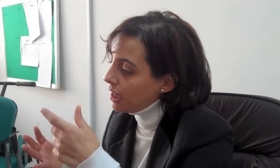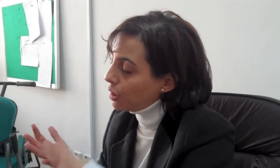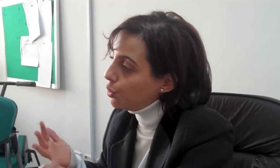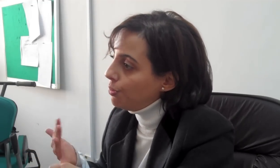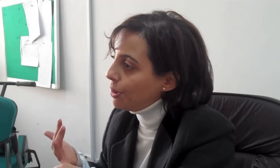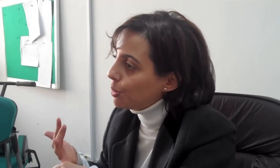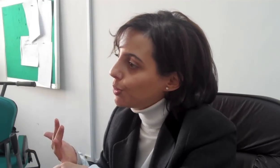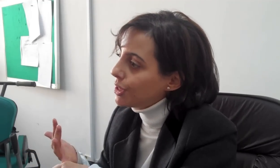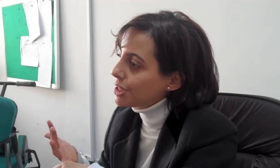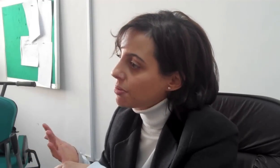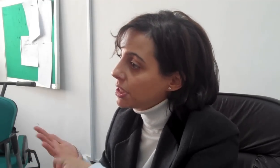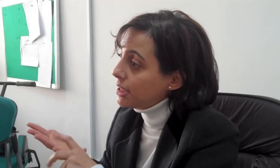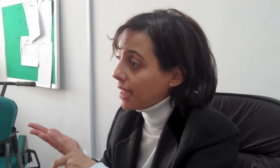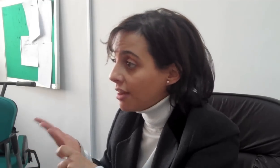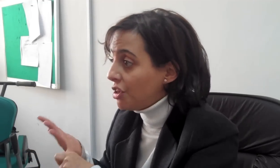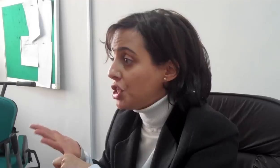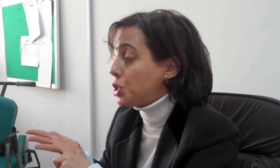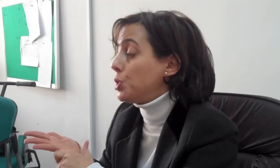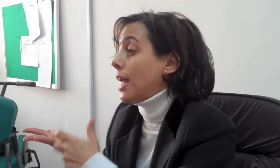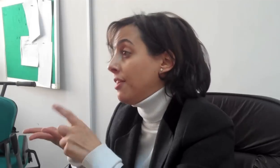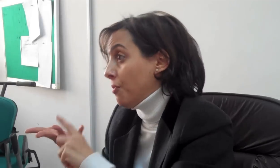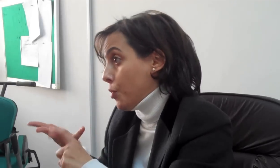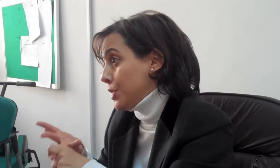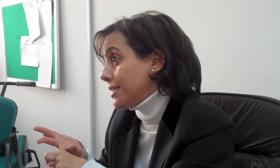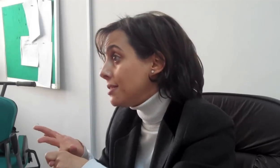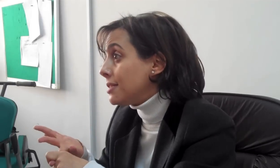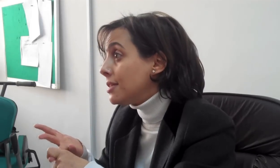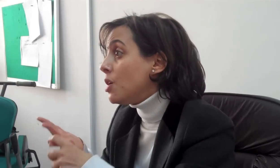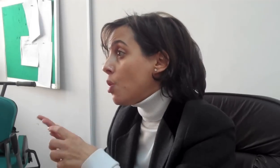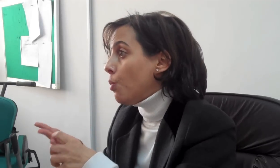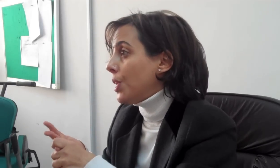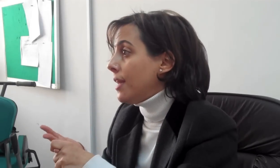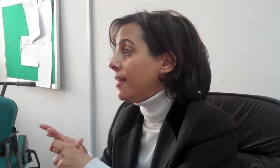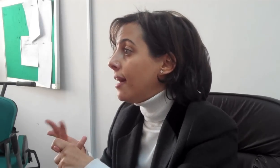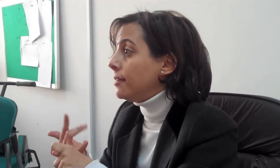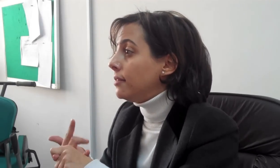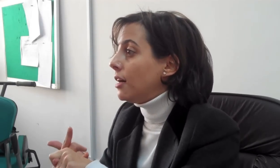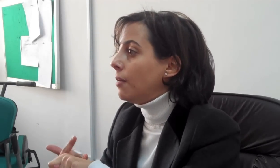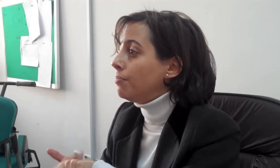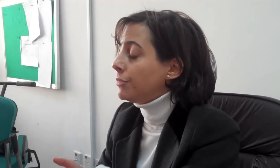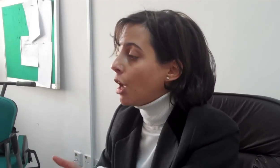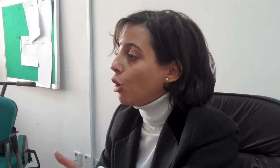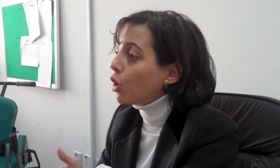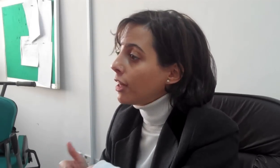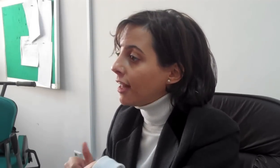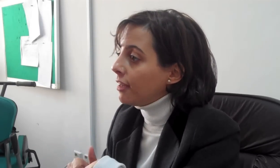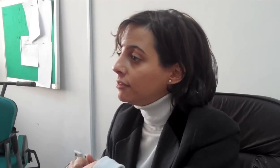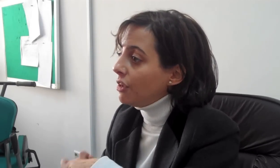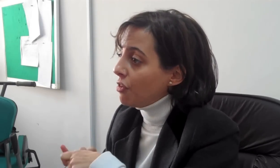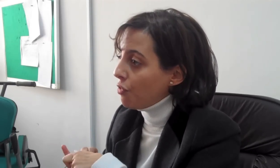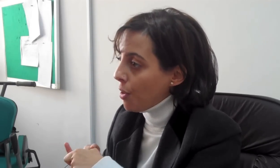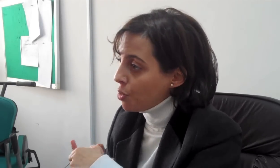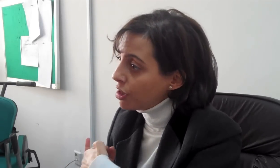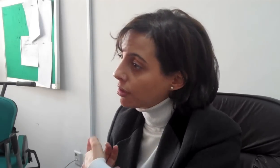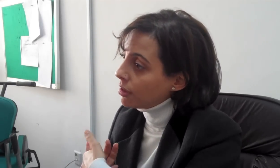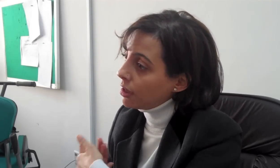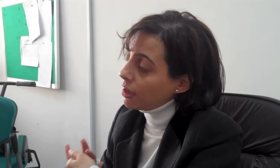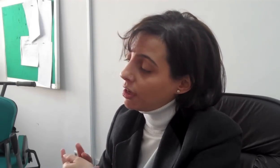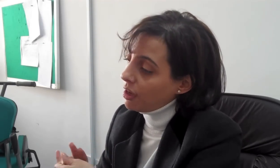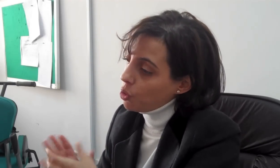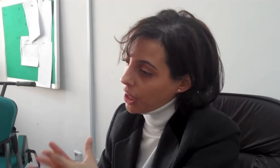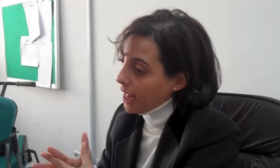it's to include people with disabilities and their issues and their voices within that dialogue and that